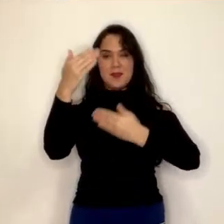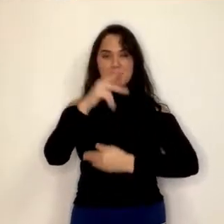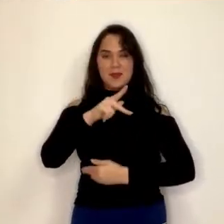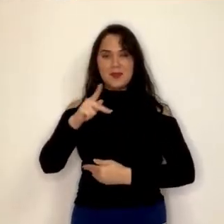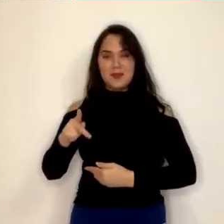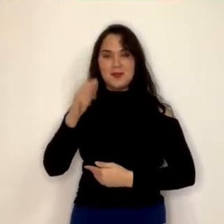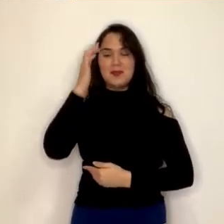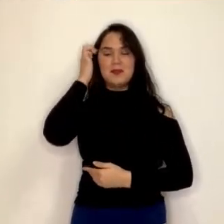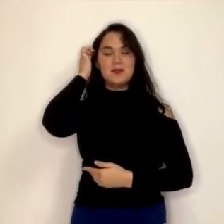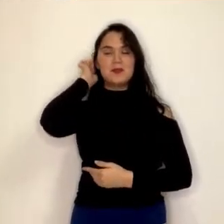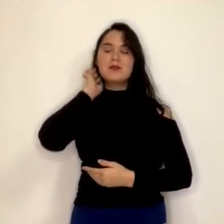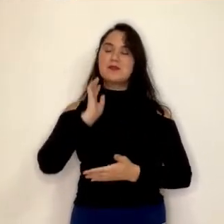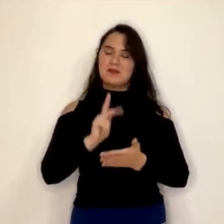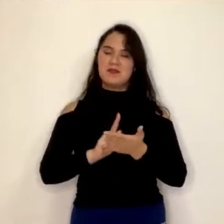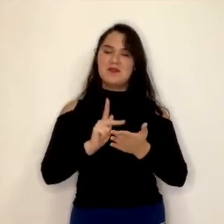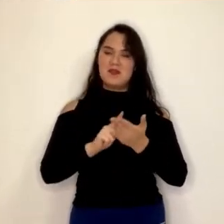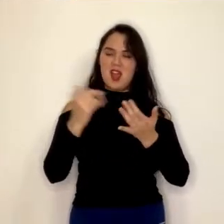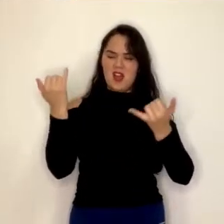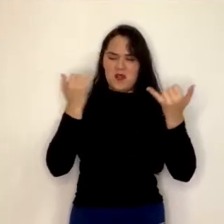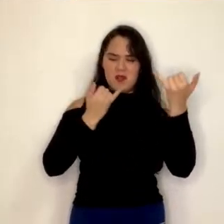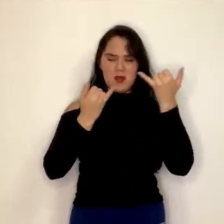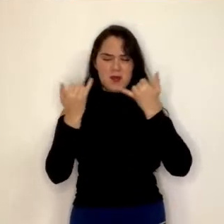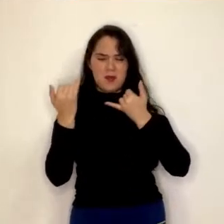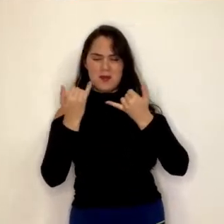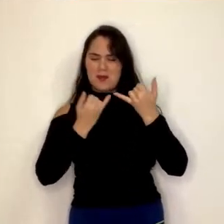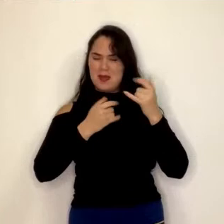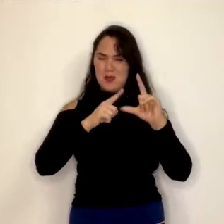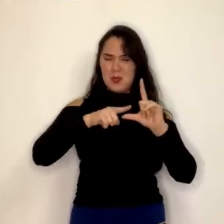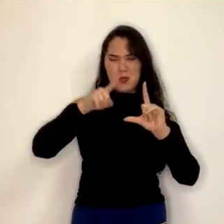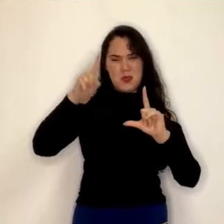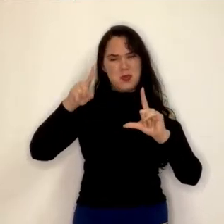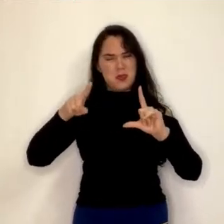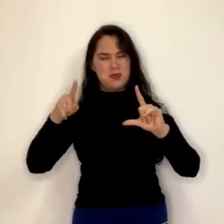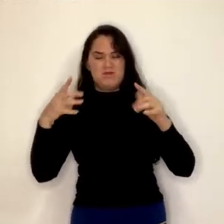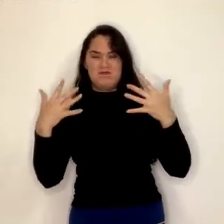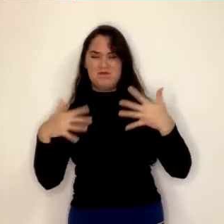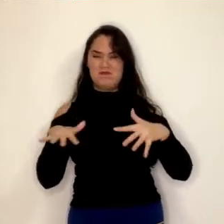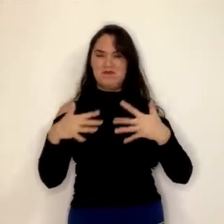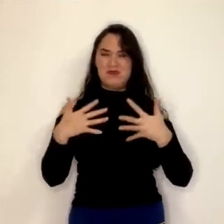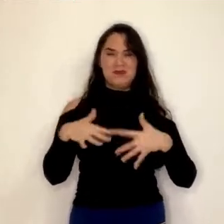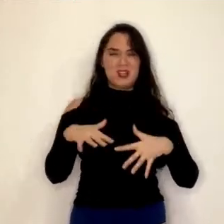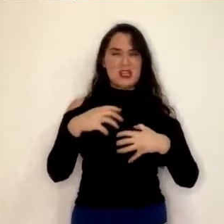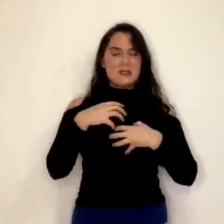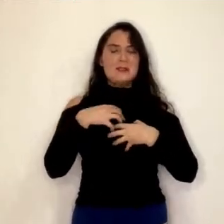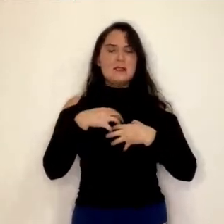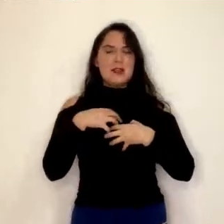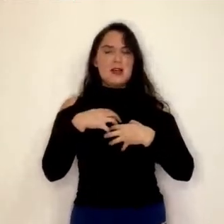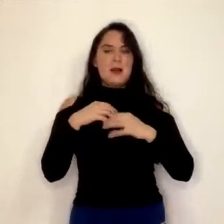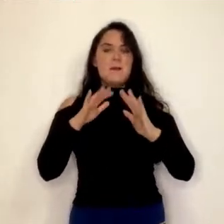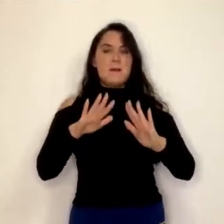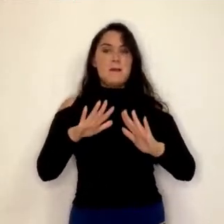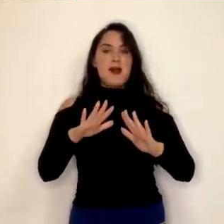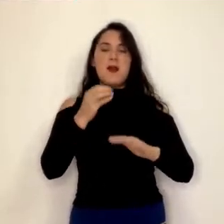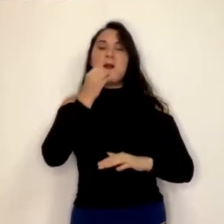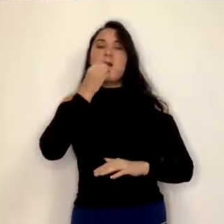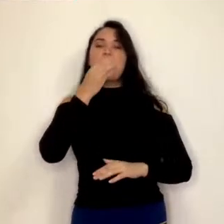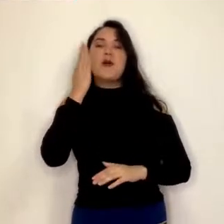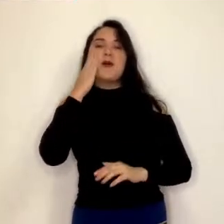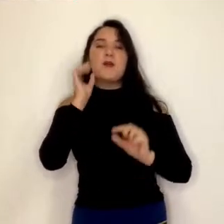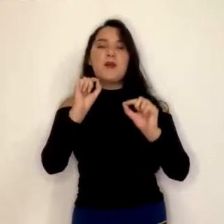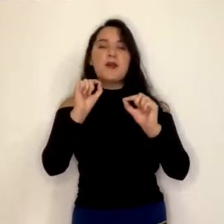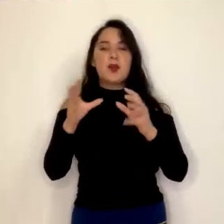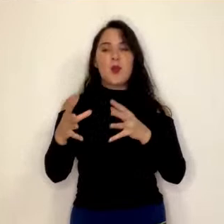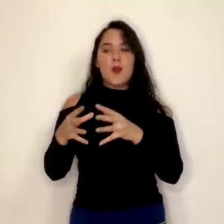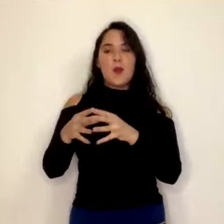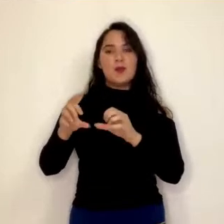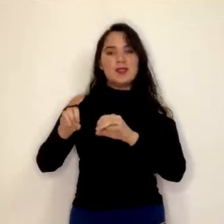threats, and what is at stake in these circumstances. These are very disheartening data, but it's good to know that we are